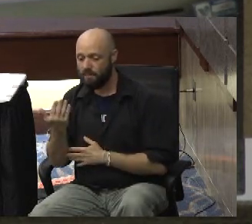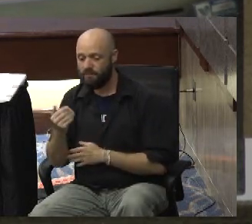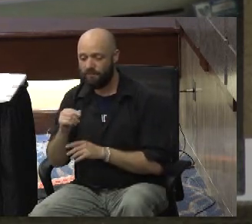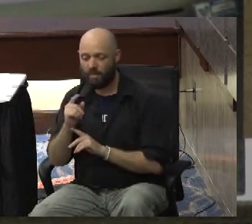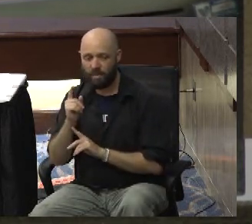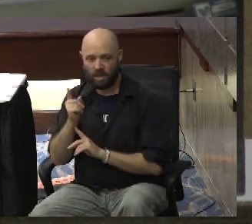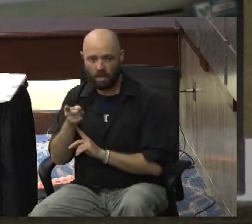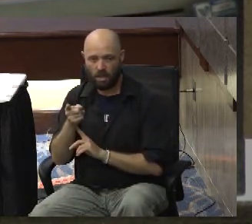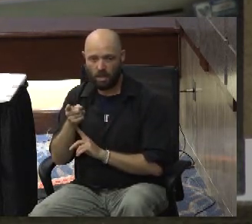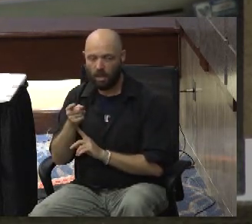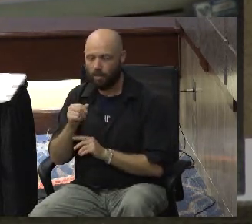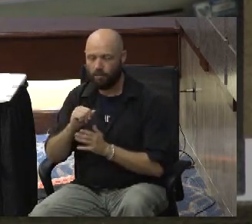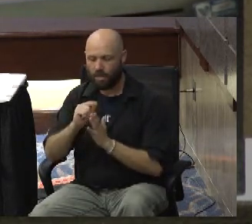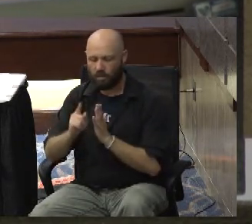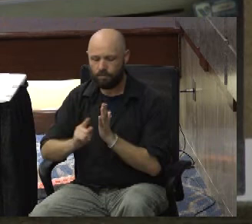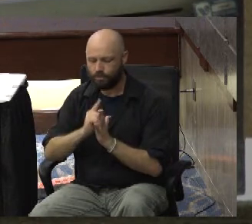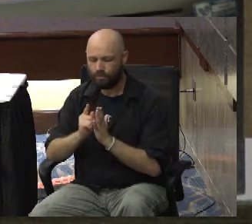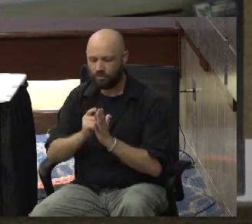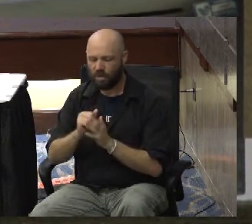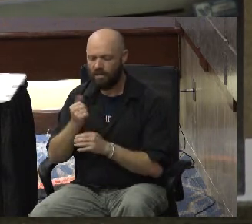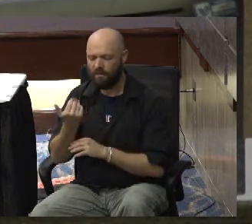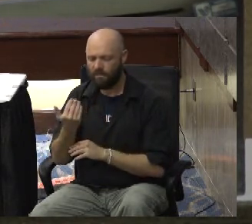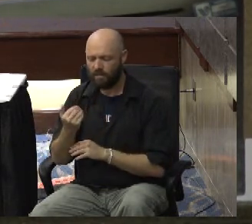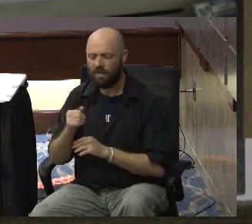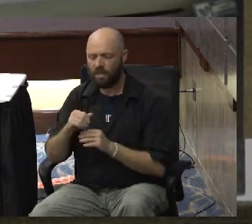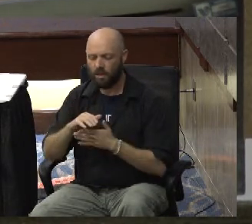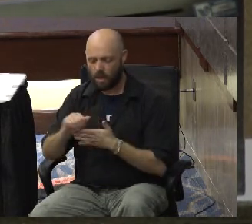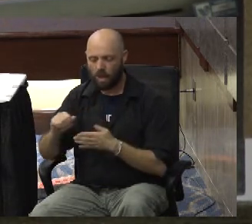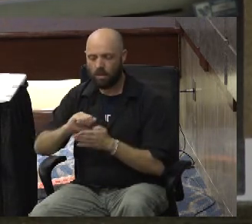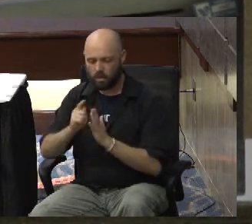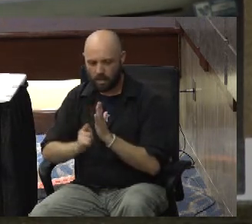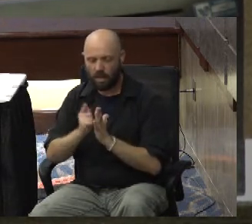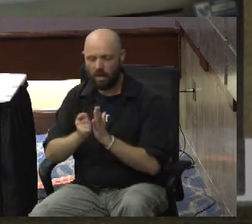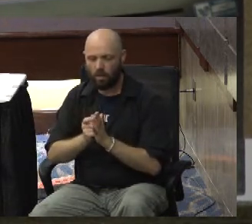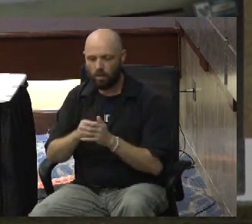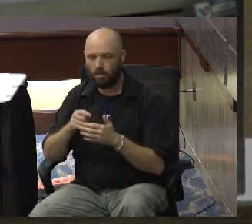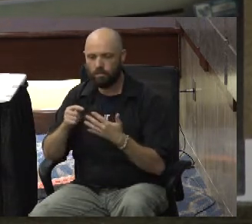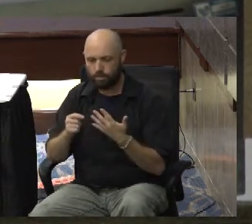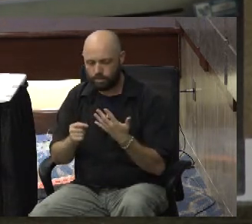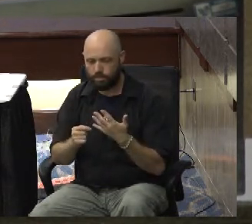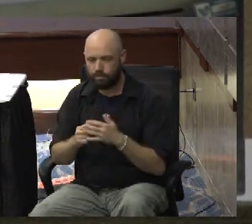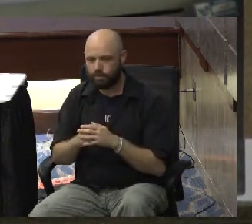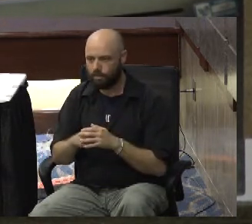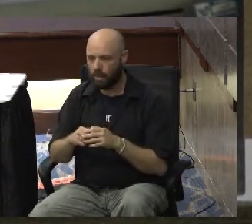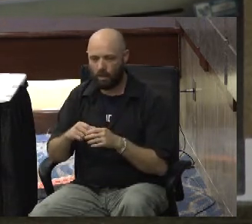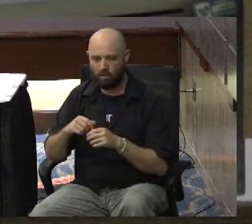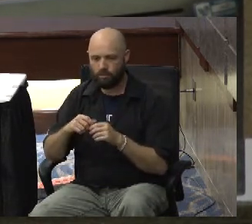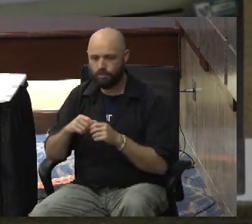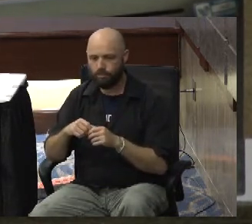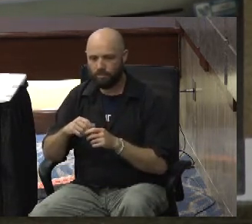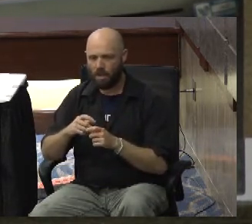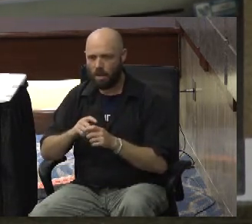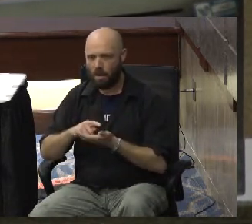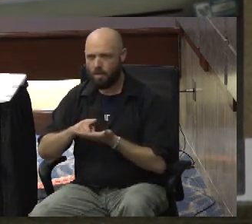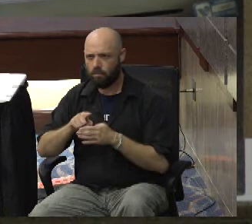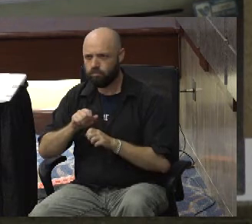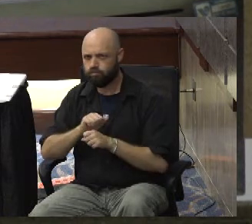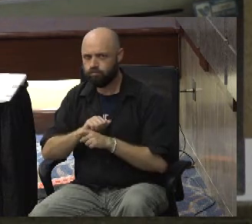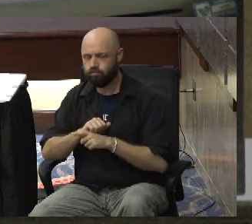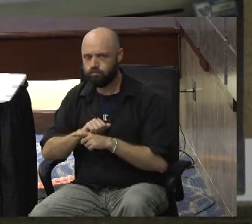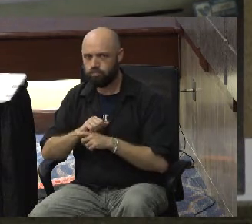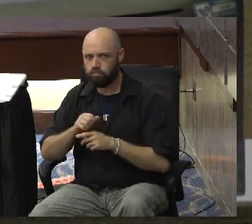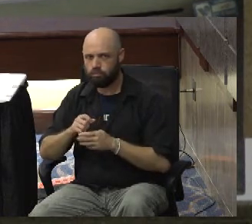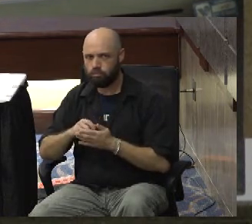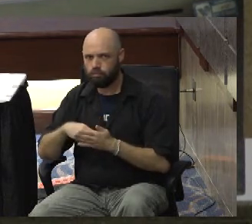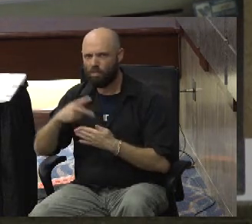employees, multi-language practices. This is a council that is really thoughtful about how we can